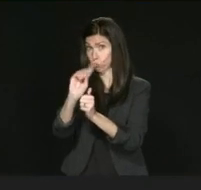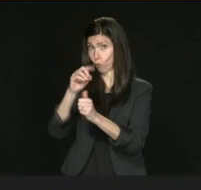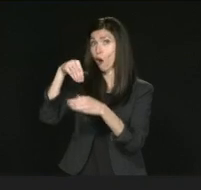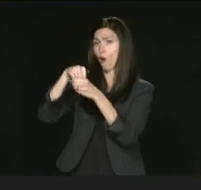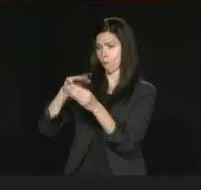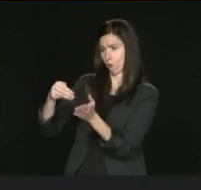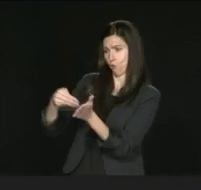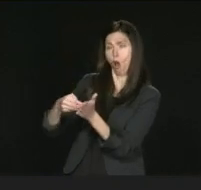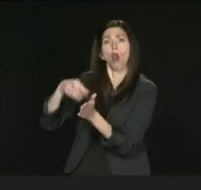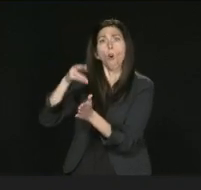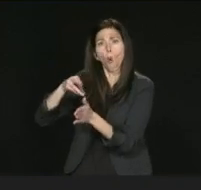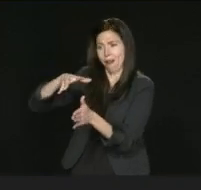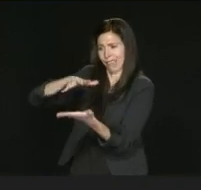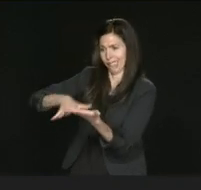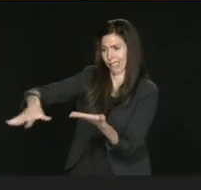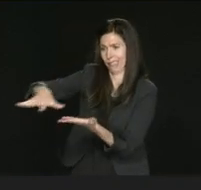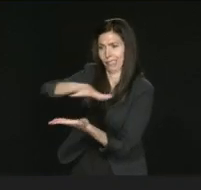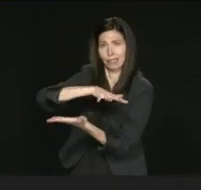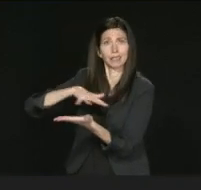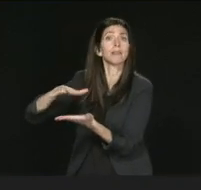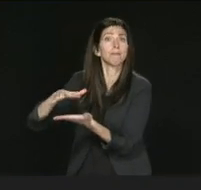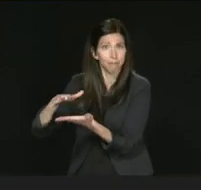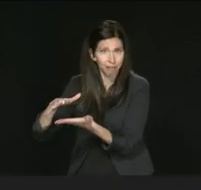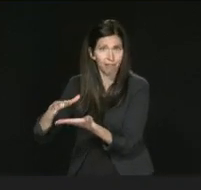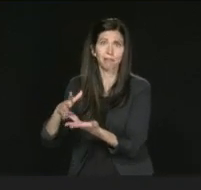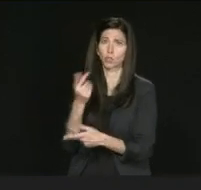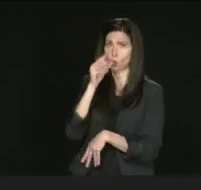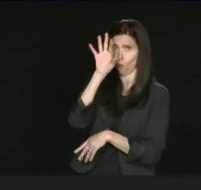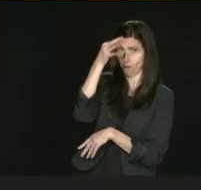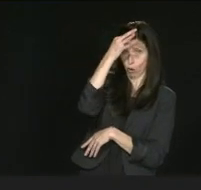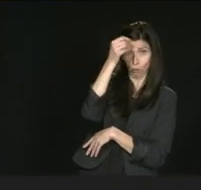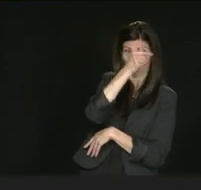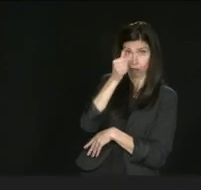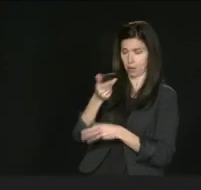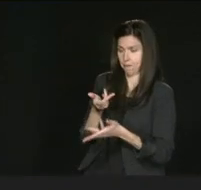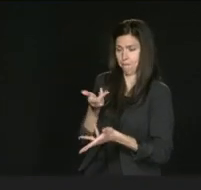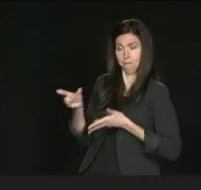with the Quebec government to deploy more troops